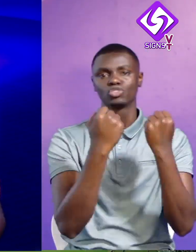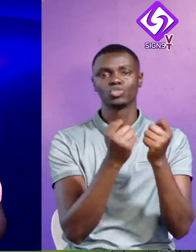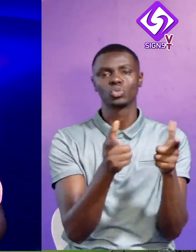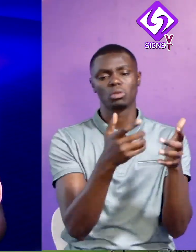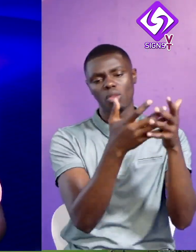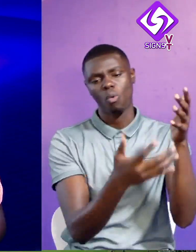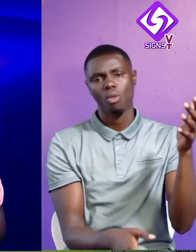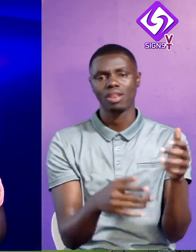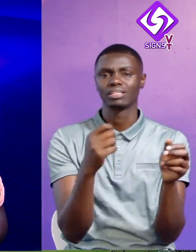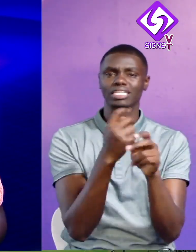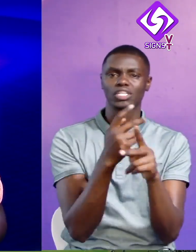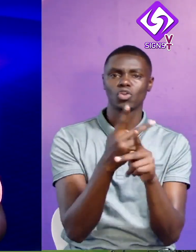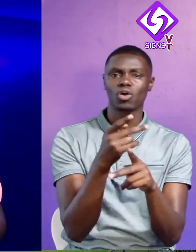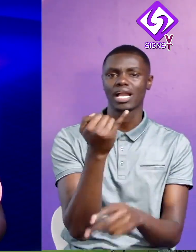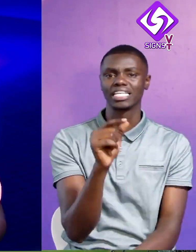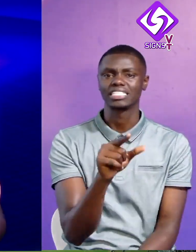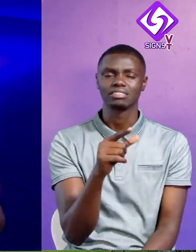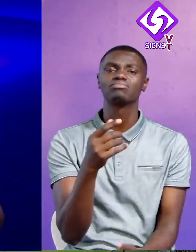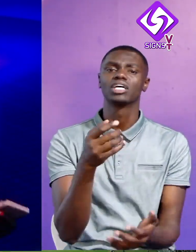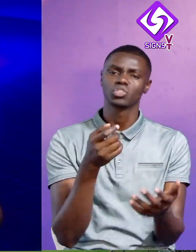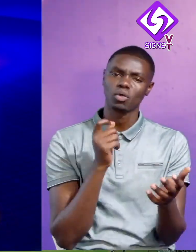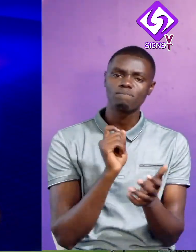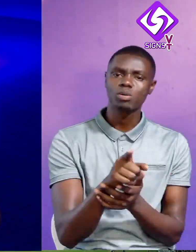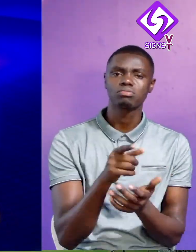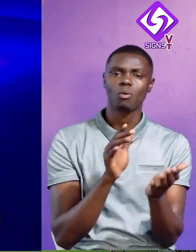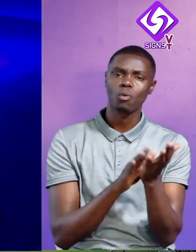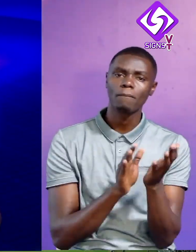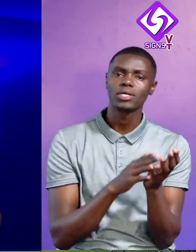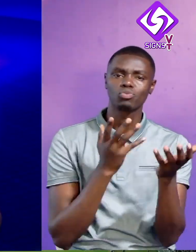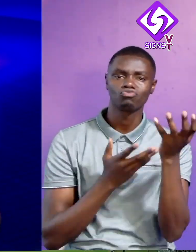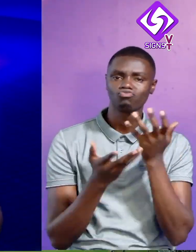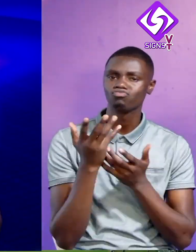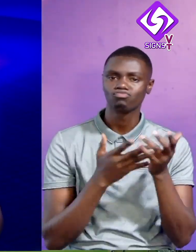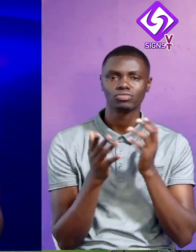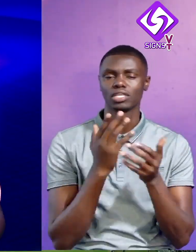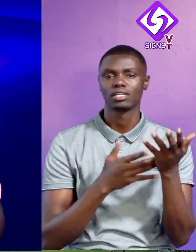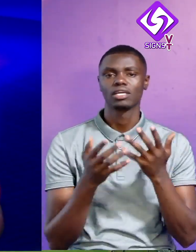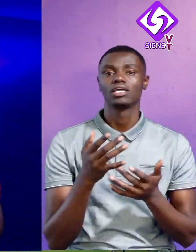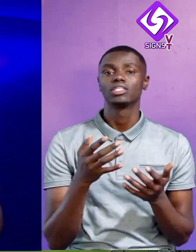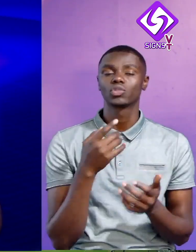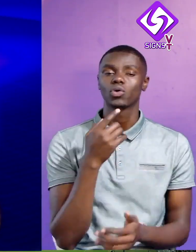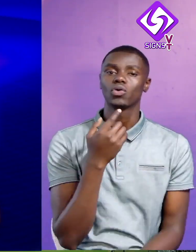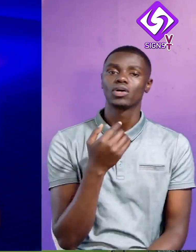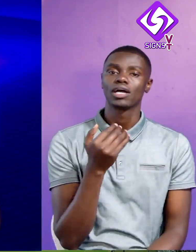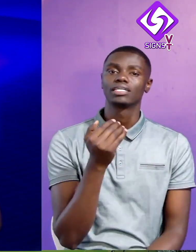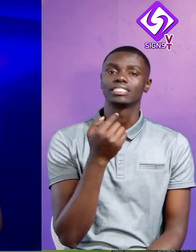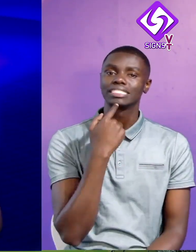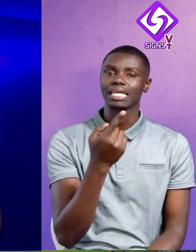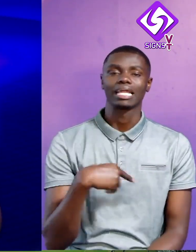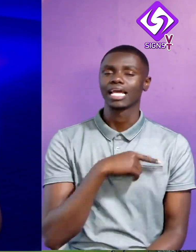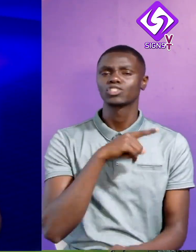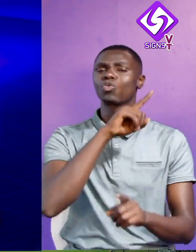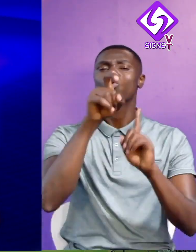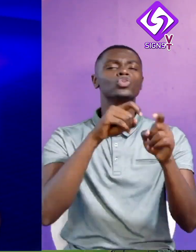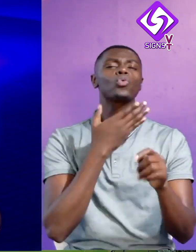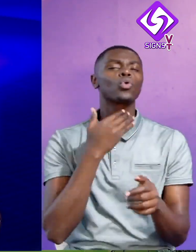Instagram, kila mahali ni Science TV. So tuongee pamoja. Tell us what you would want us to ask the guest. Tell us what